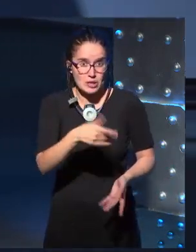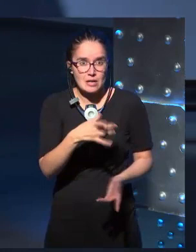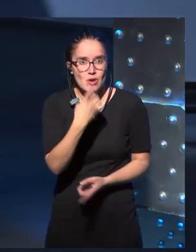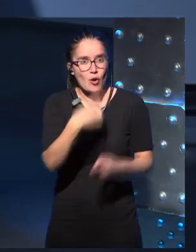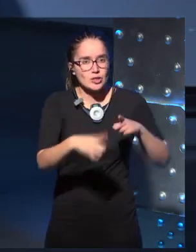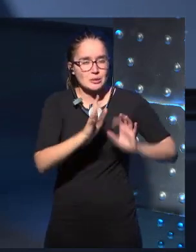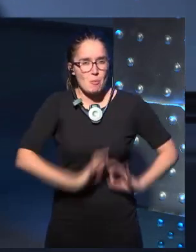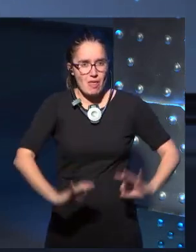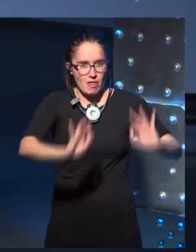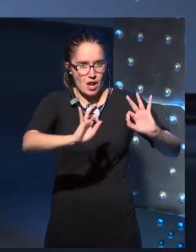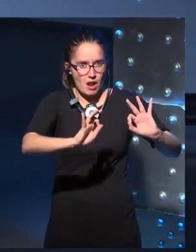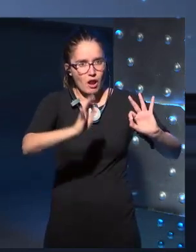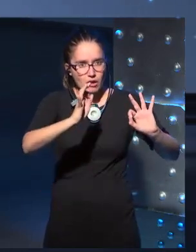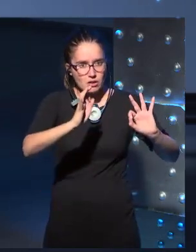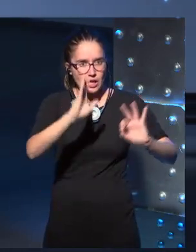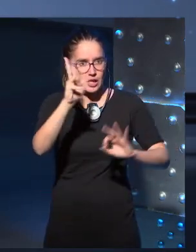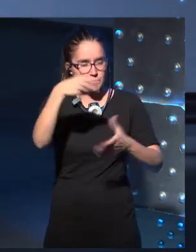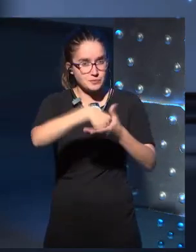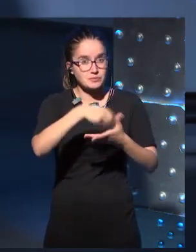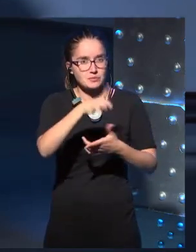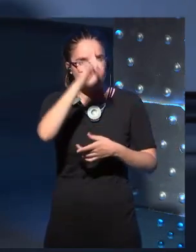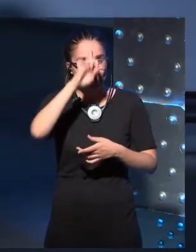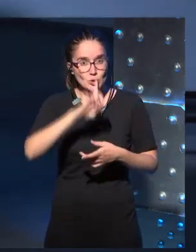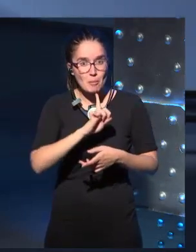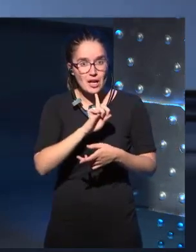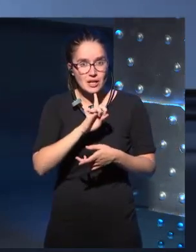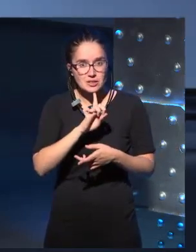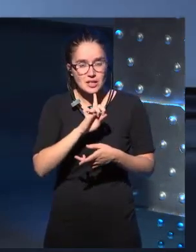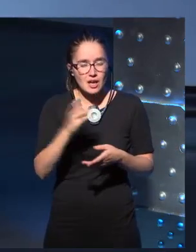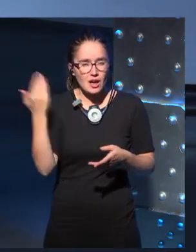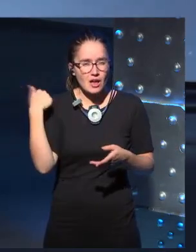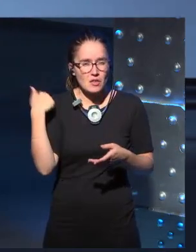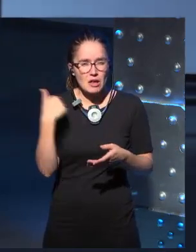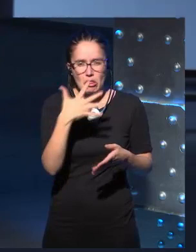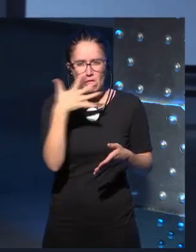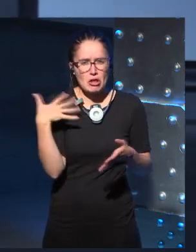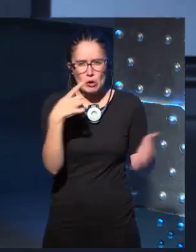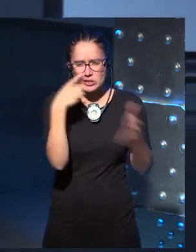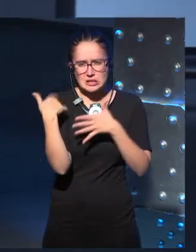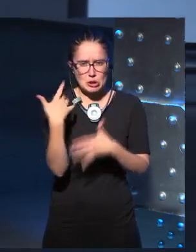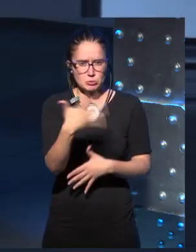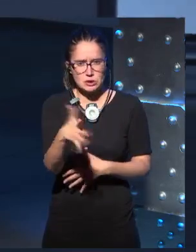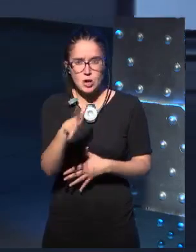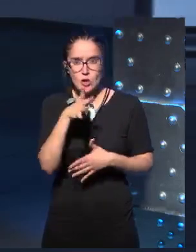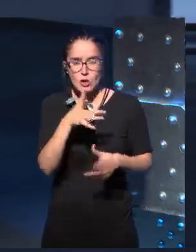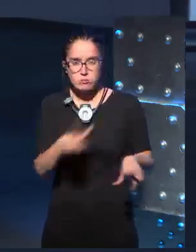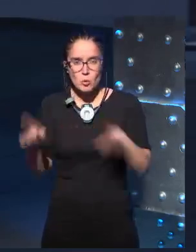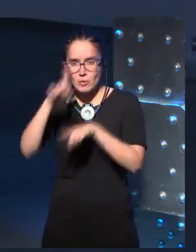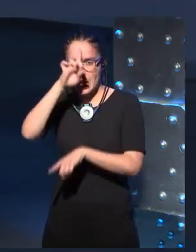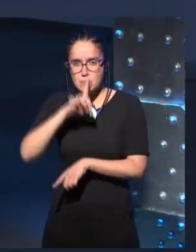one. This is a picture from 5 or 6 years ago. Now I'm going to show you a picture that